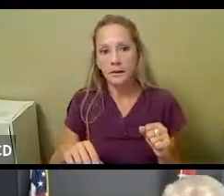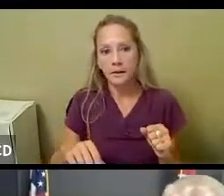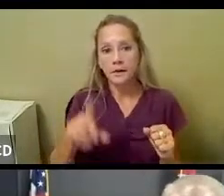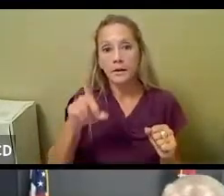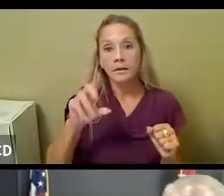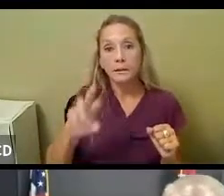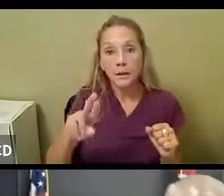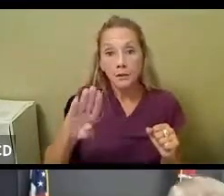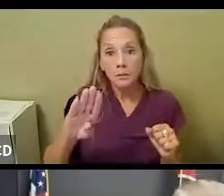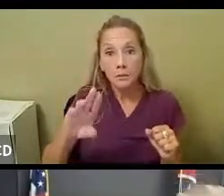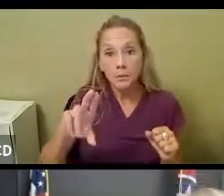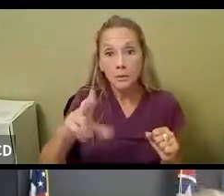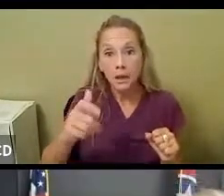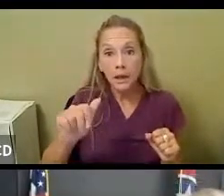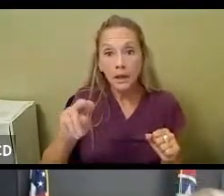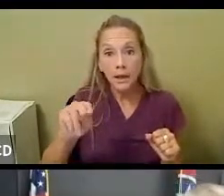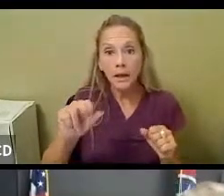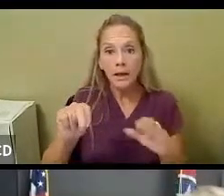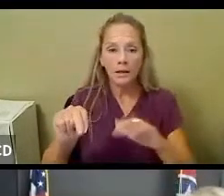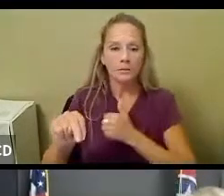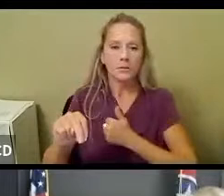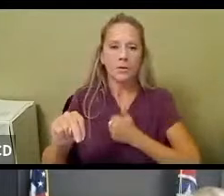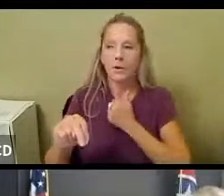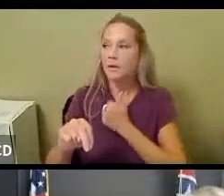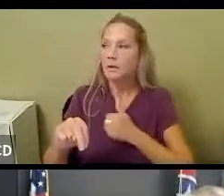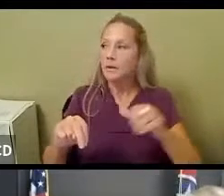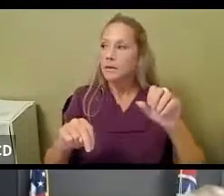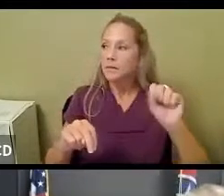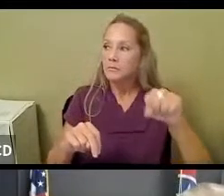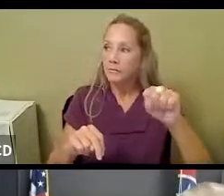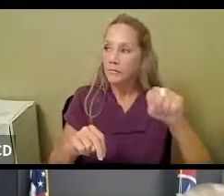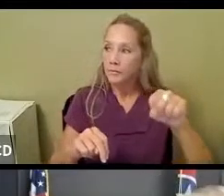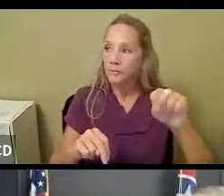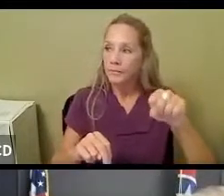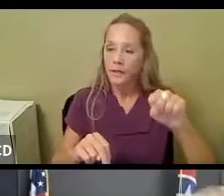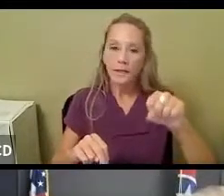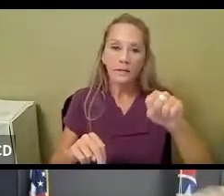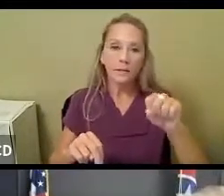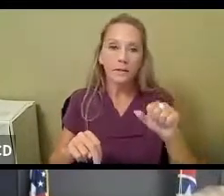Dr. Buchanan? Apologize, I was muted. Yes.